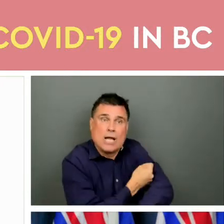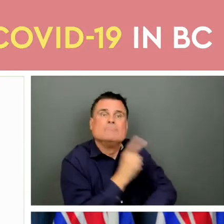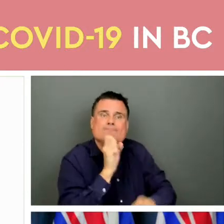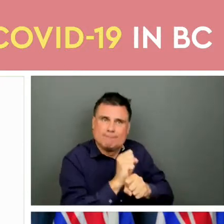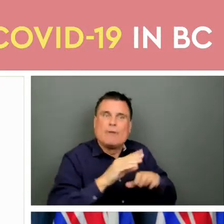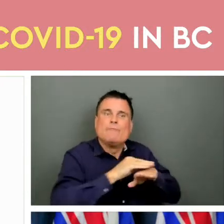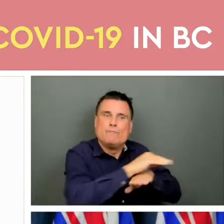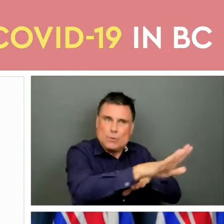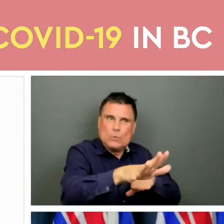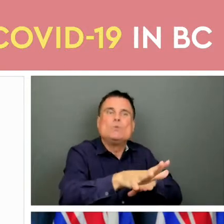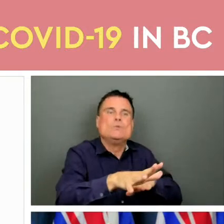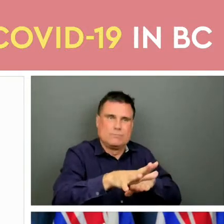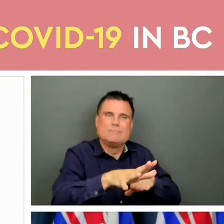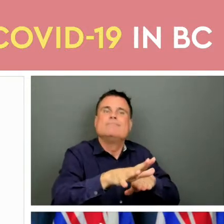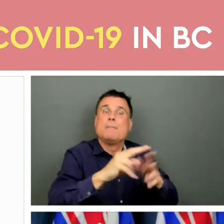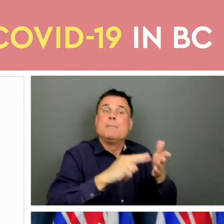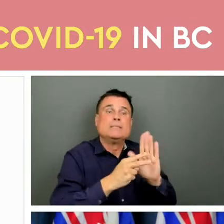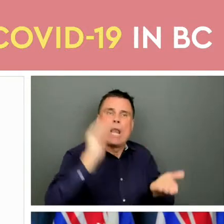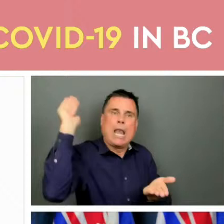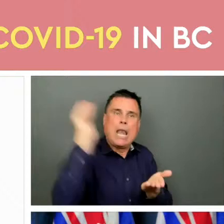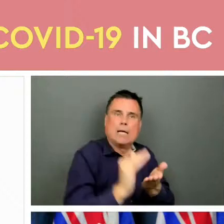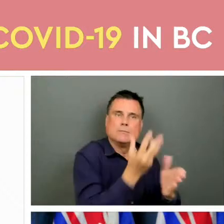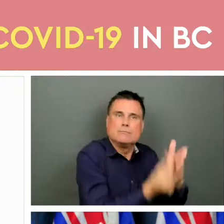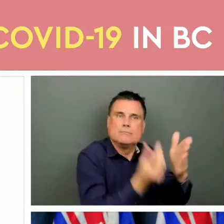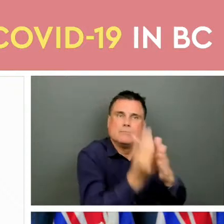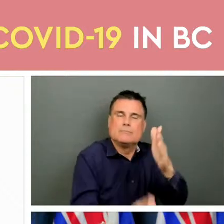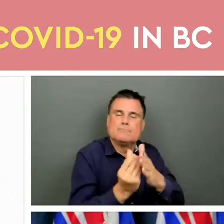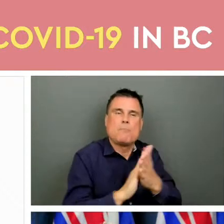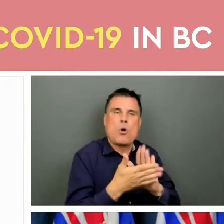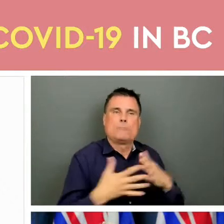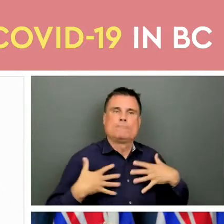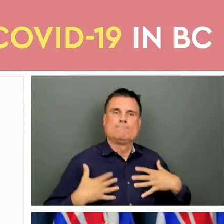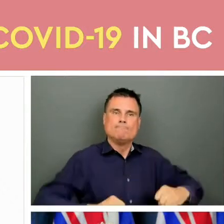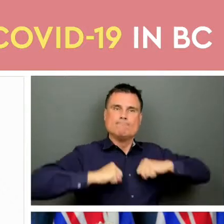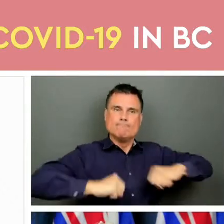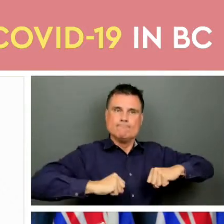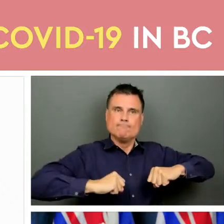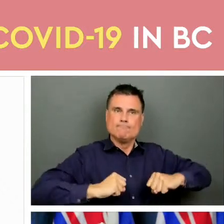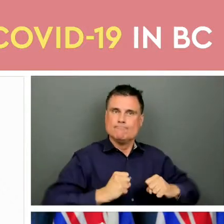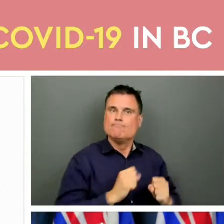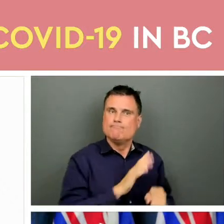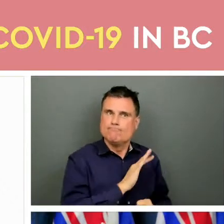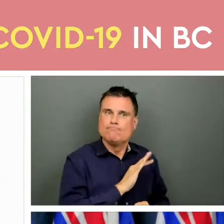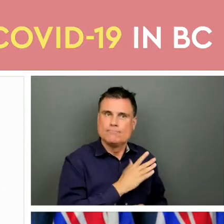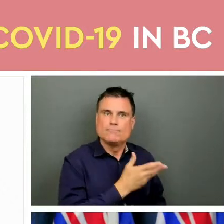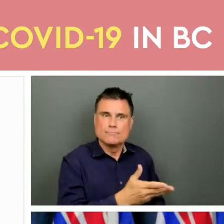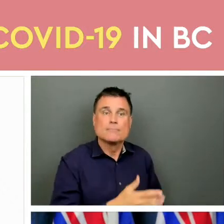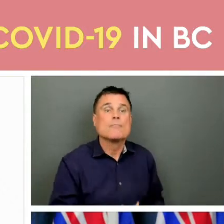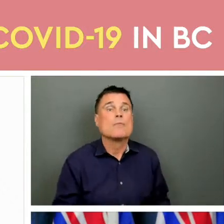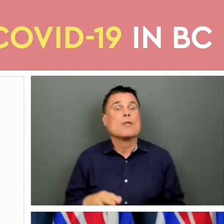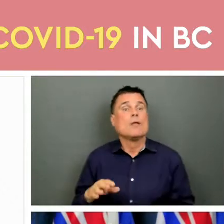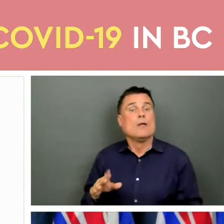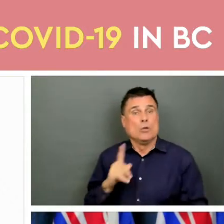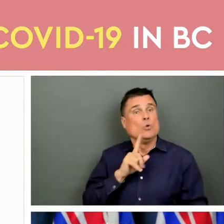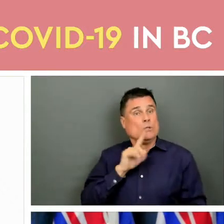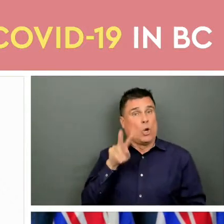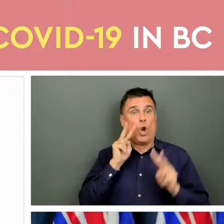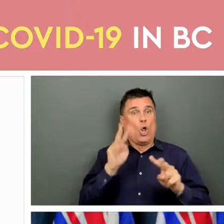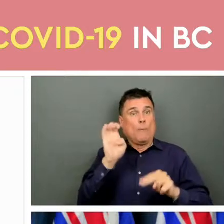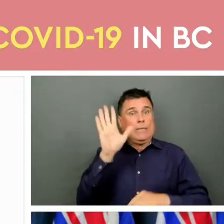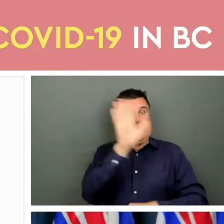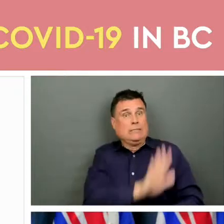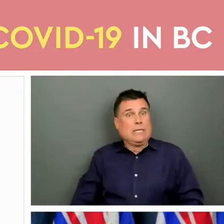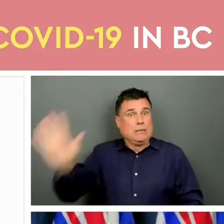landscape of this pandemic. And we can see that this is reflected across the province. Although